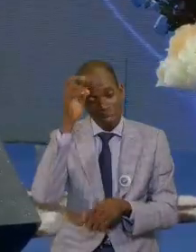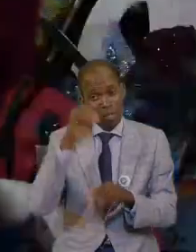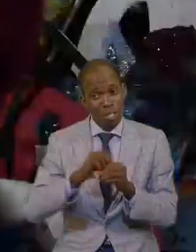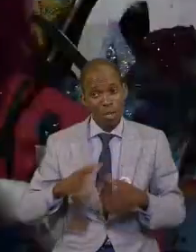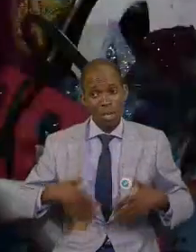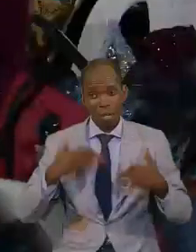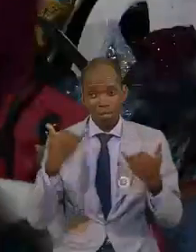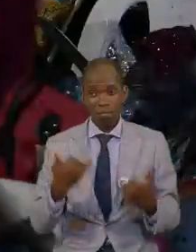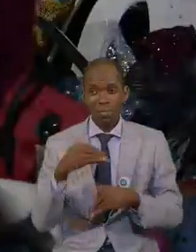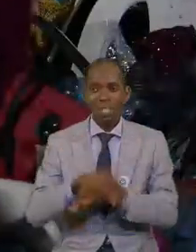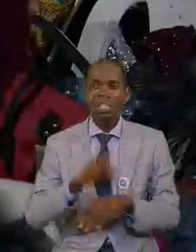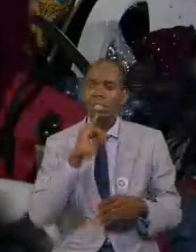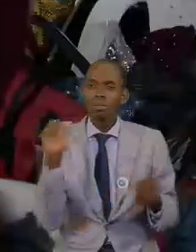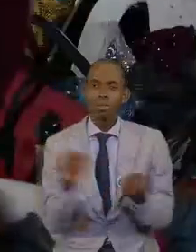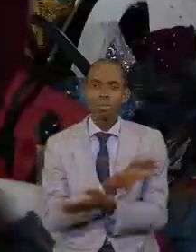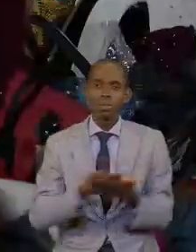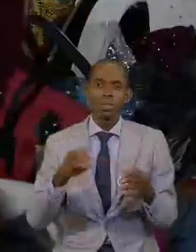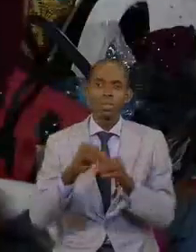destroyed.